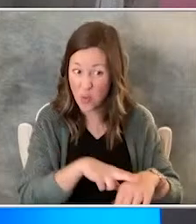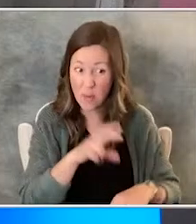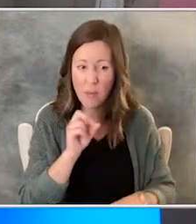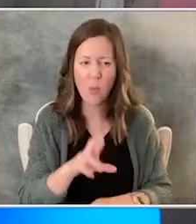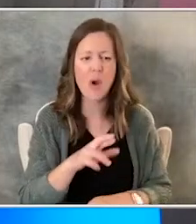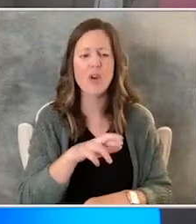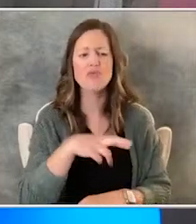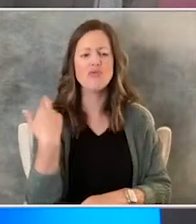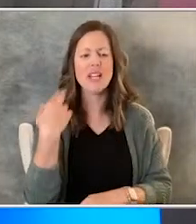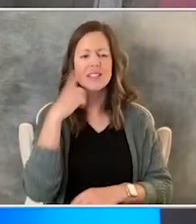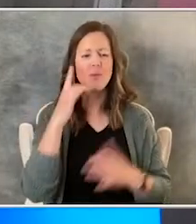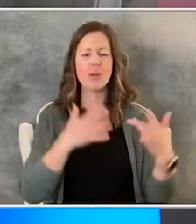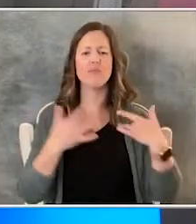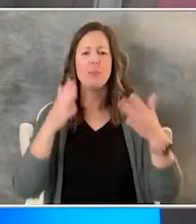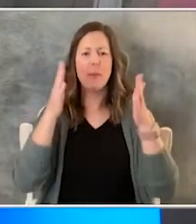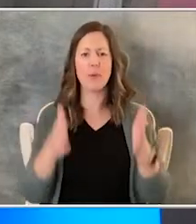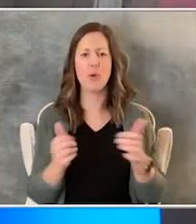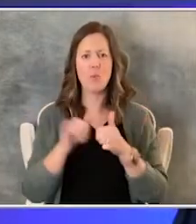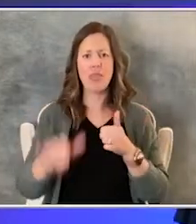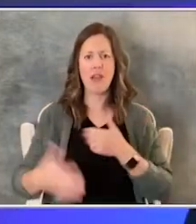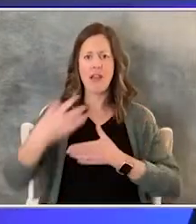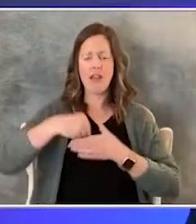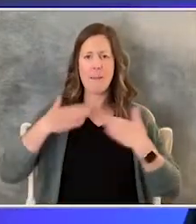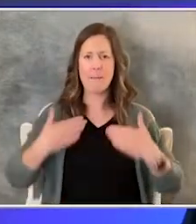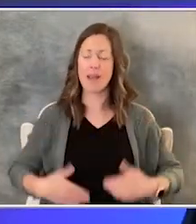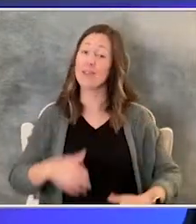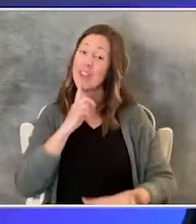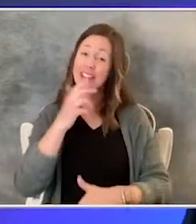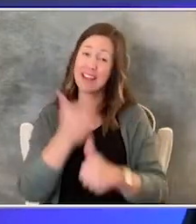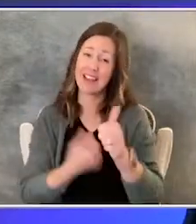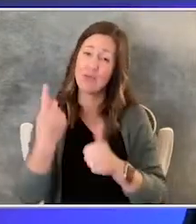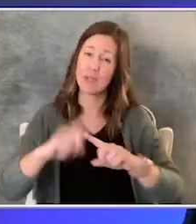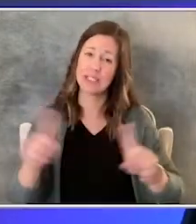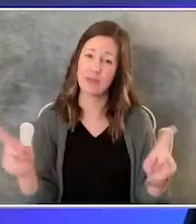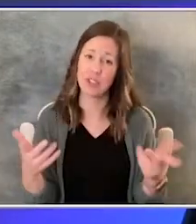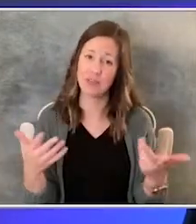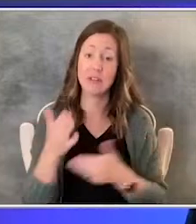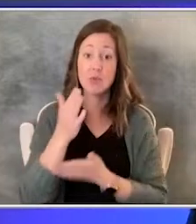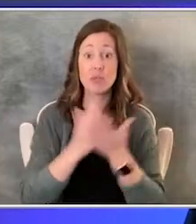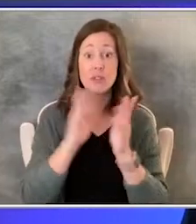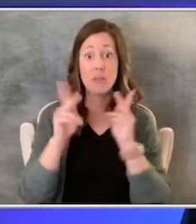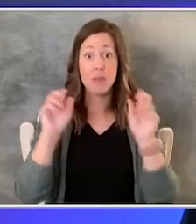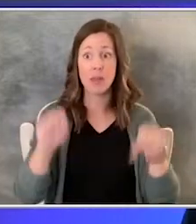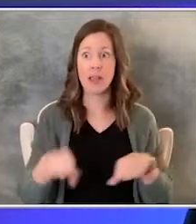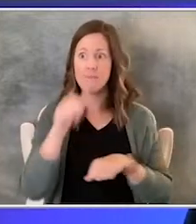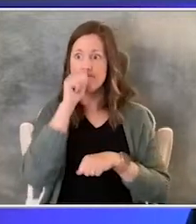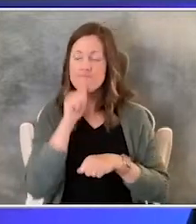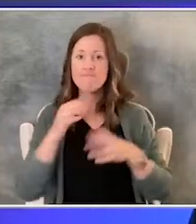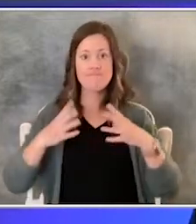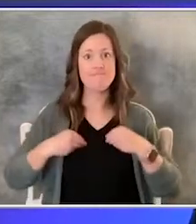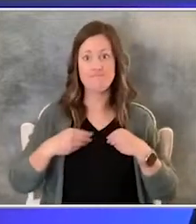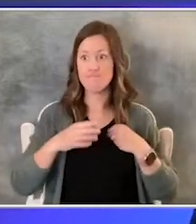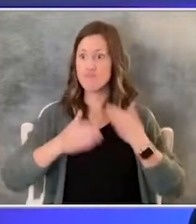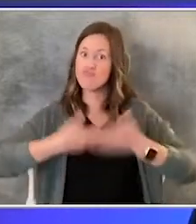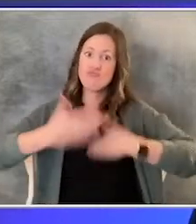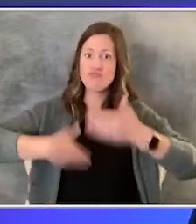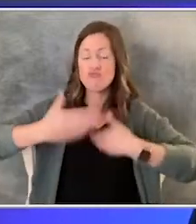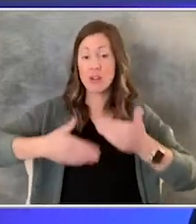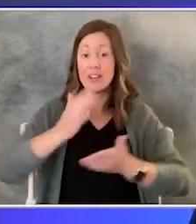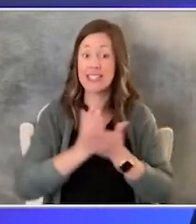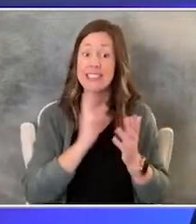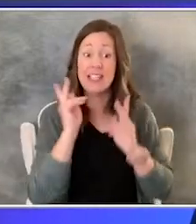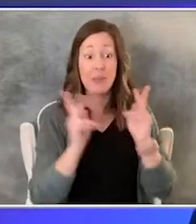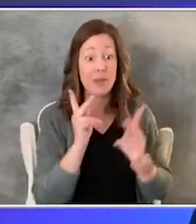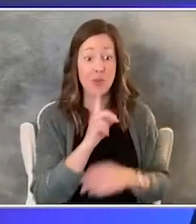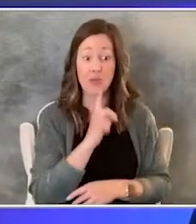more feeders. You know, it helps those little vessels if you do have a severe blockage. It helps grow more. So your prescription wouldn't be bed rest